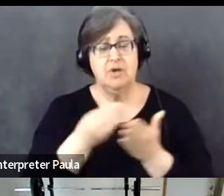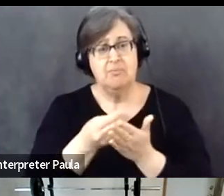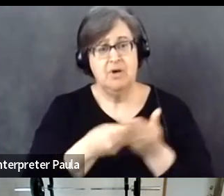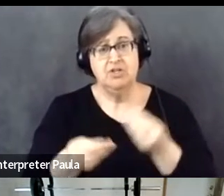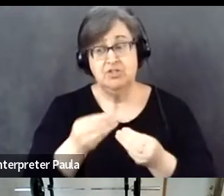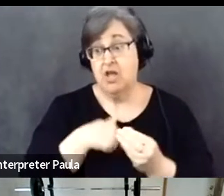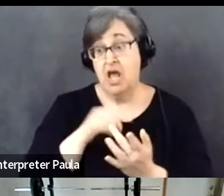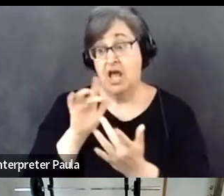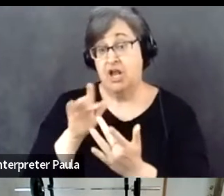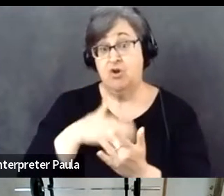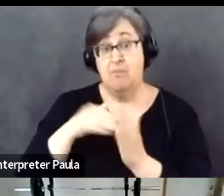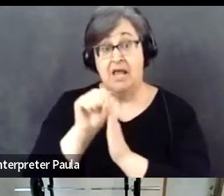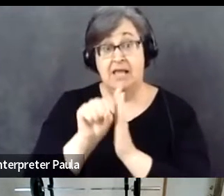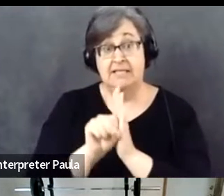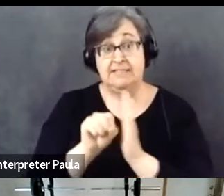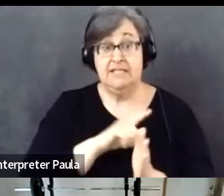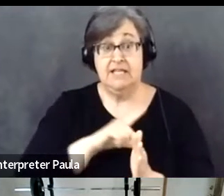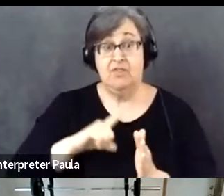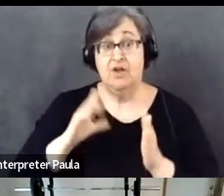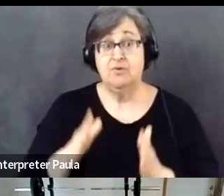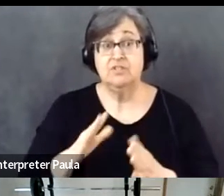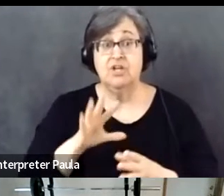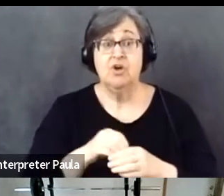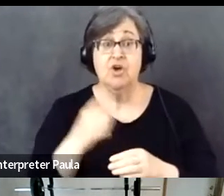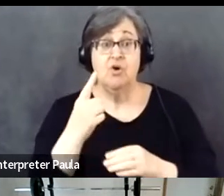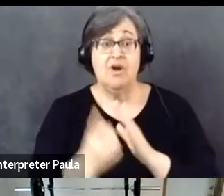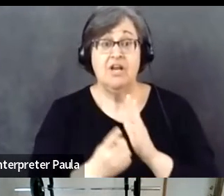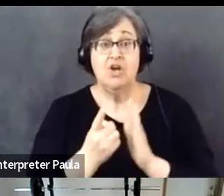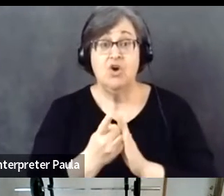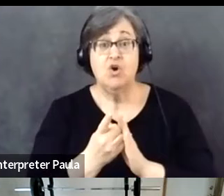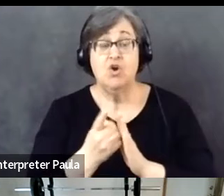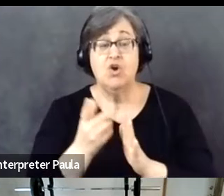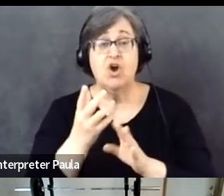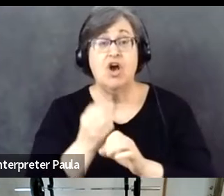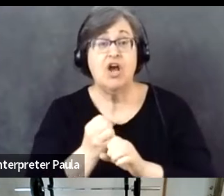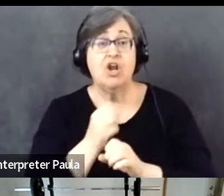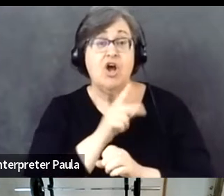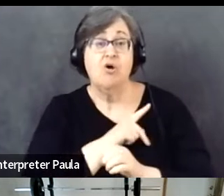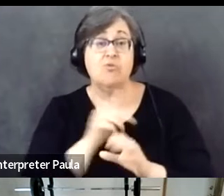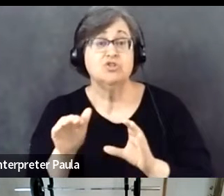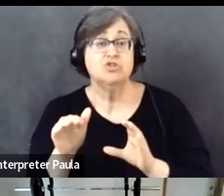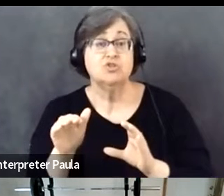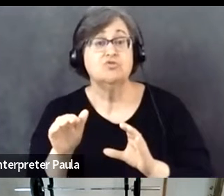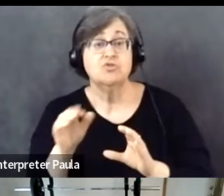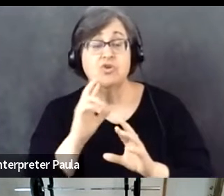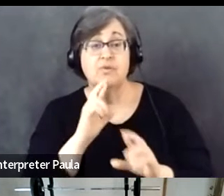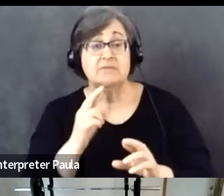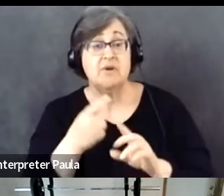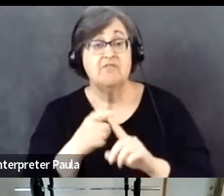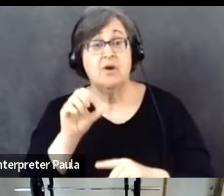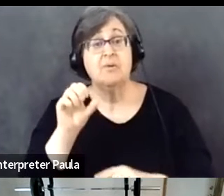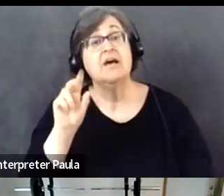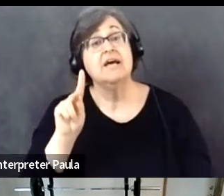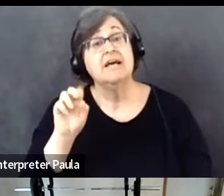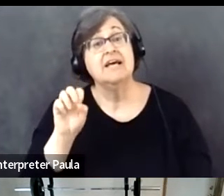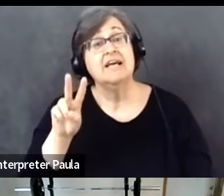two state legislators, and within an hour, I got a personal response from my state senator, Kevin Keeney, which I